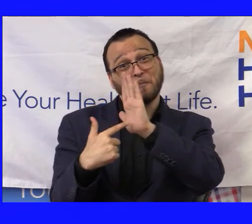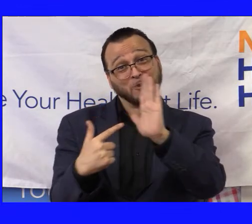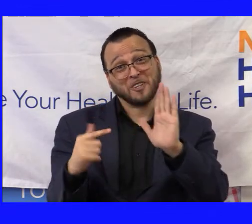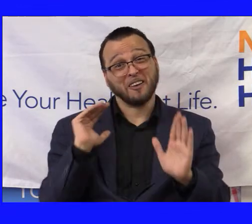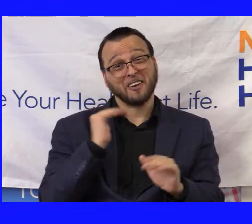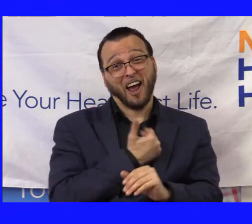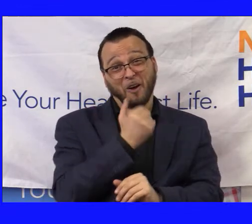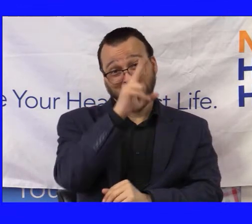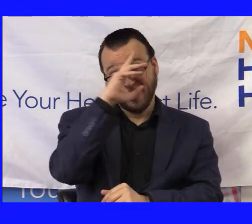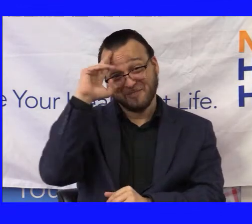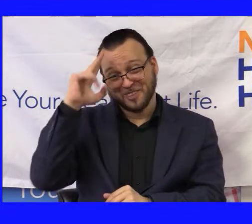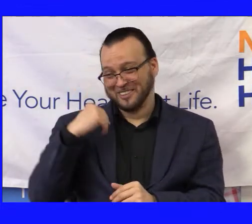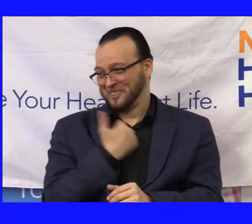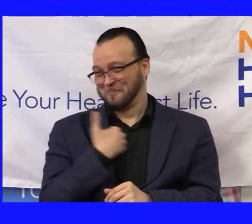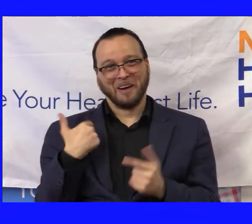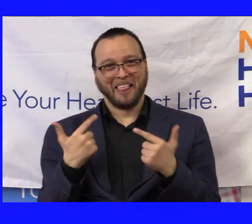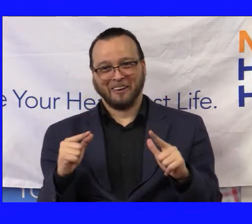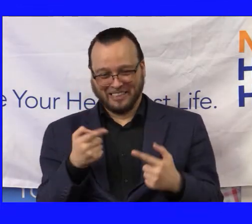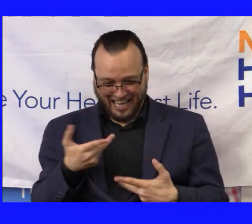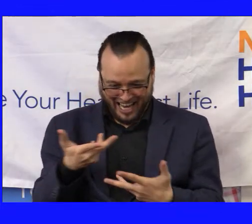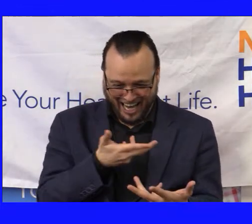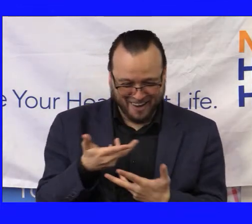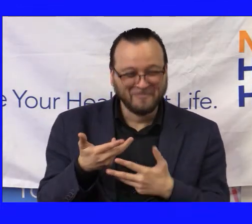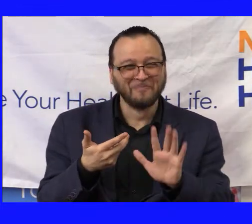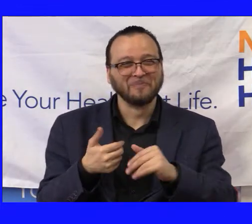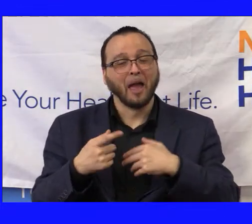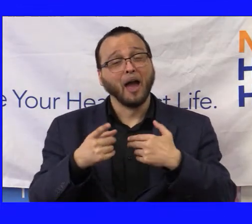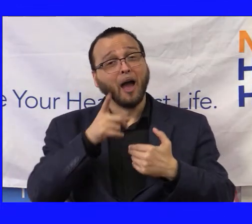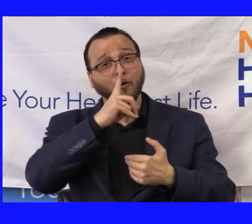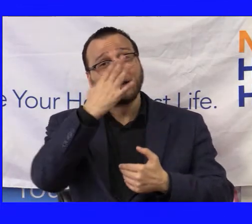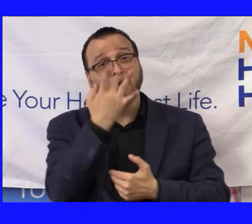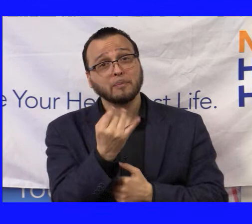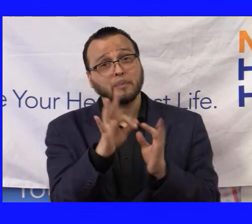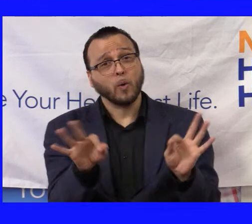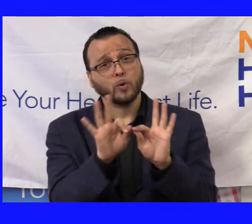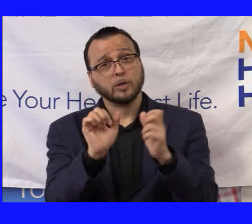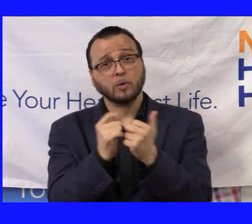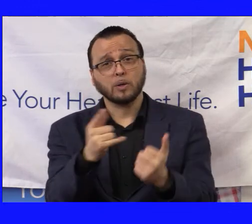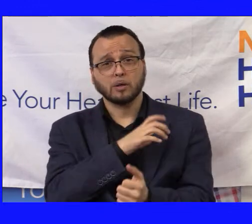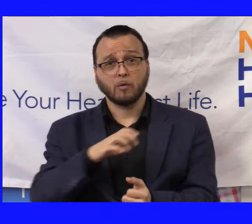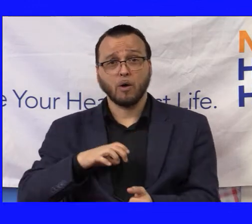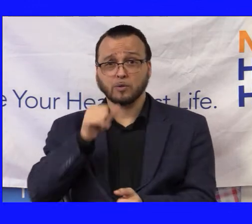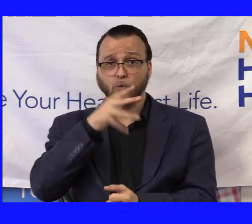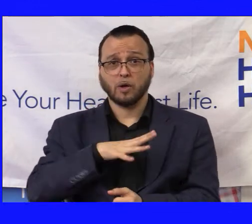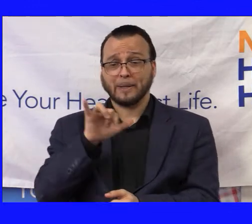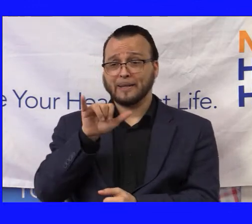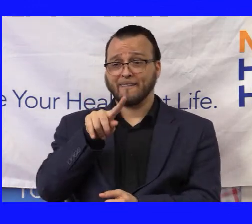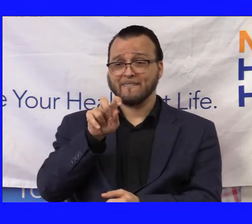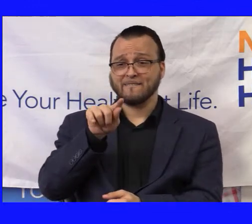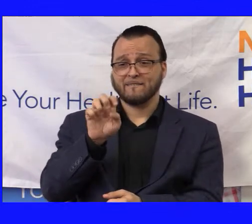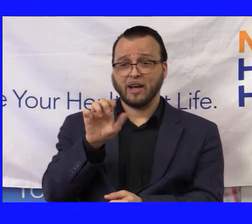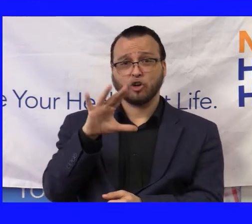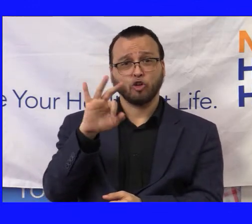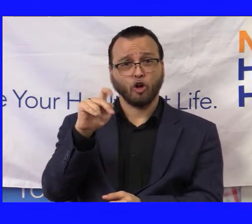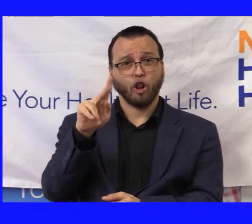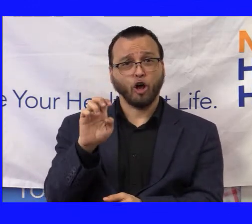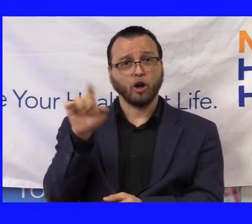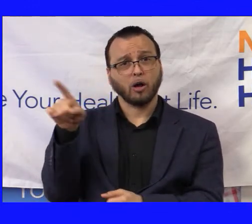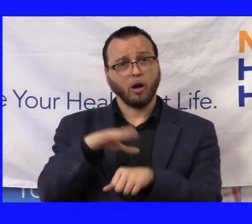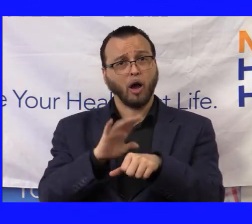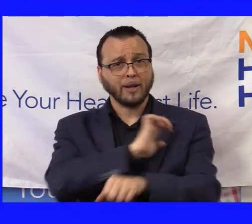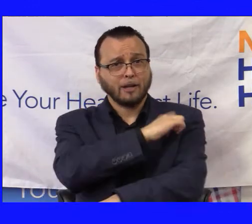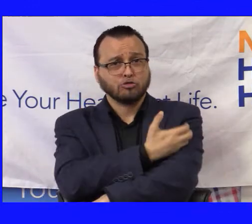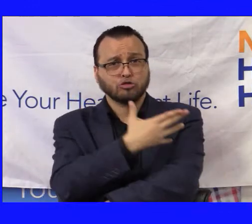hospitals. Sorry, tripped over that one. Especially important is Congresswoman Yvette Clarke, who sits on the Energy and Commerce Committee. We've been